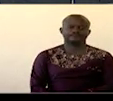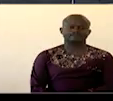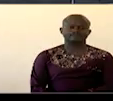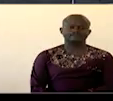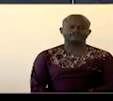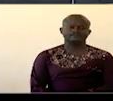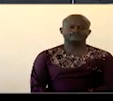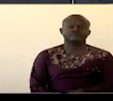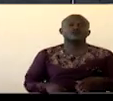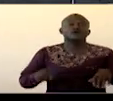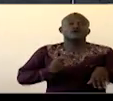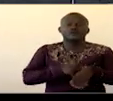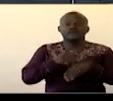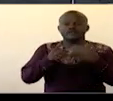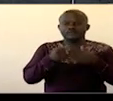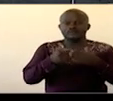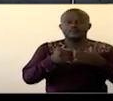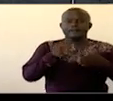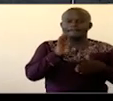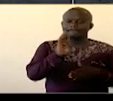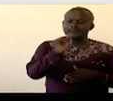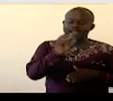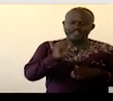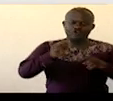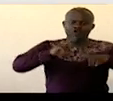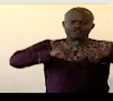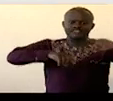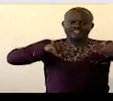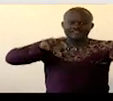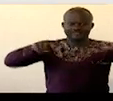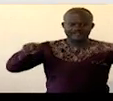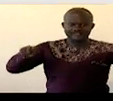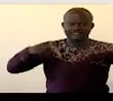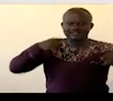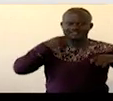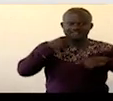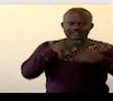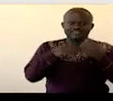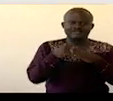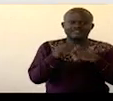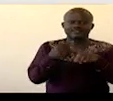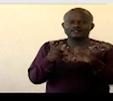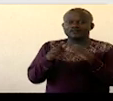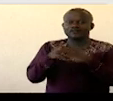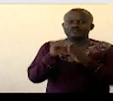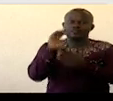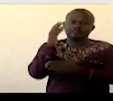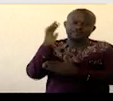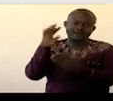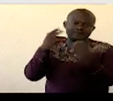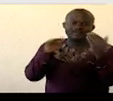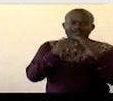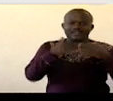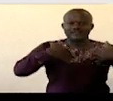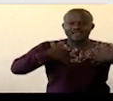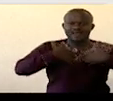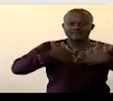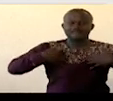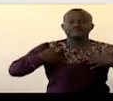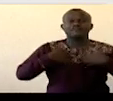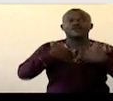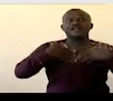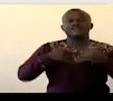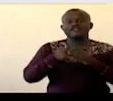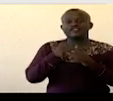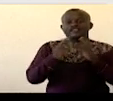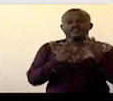Excellent. When we talk about biodiversity, it is a variety of plant and animal life in the